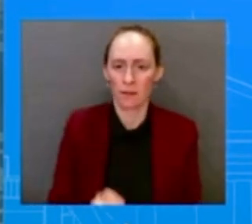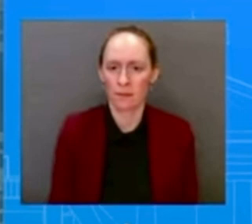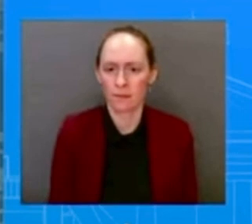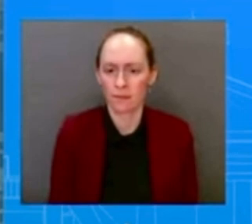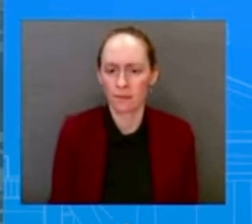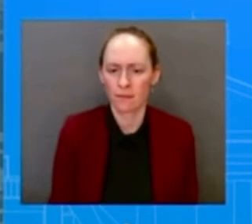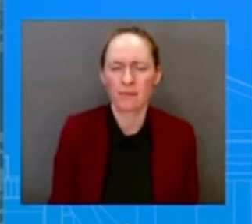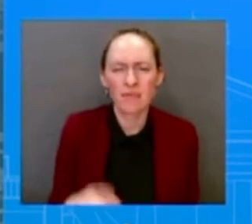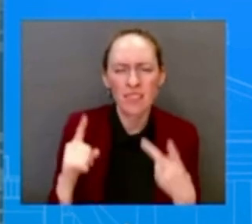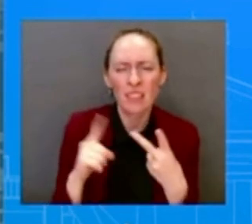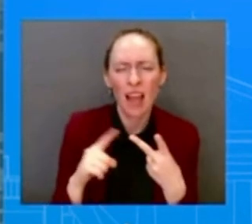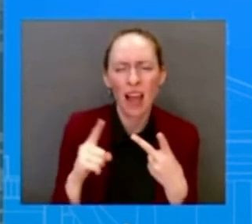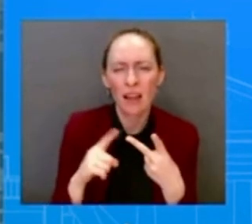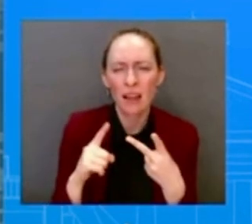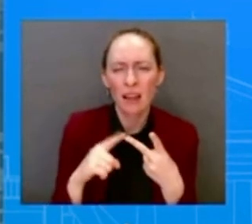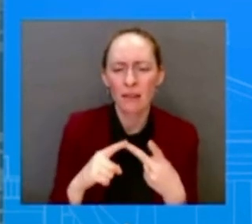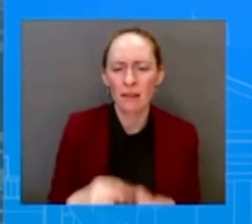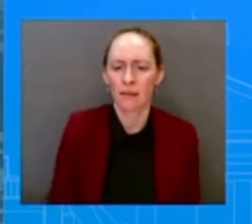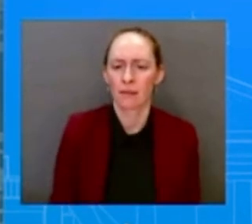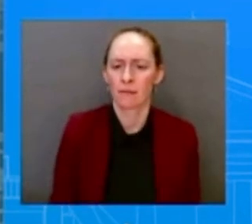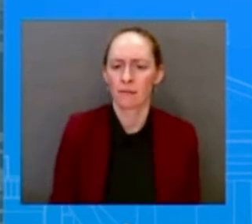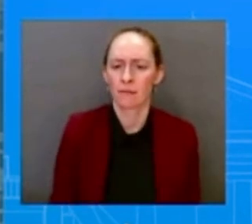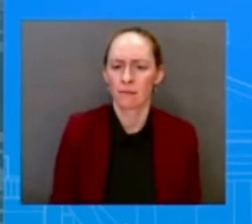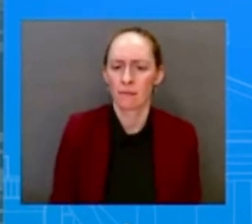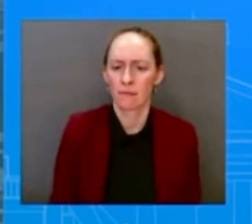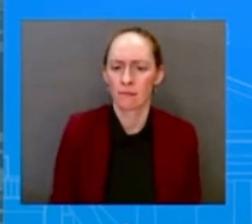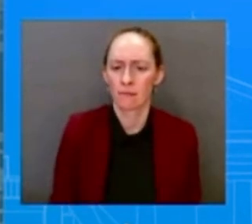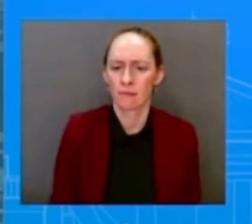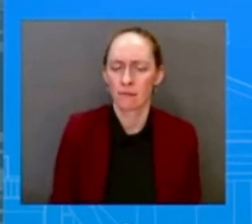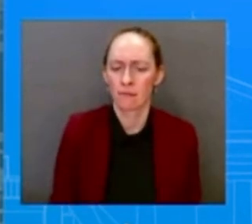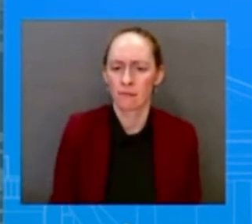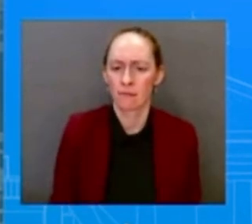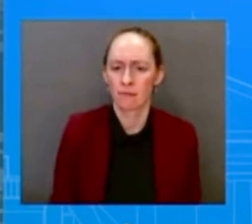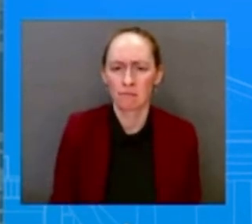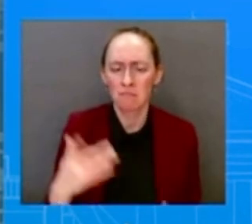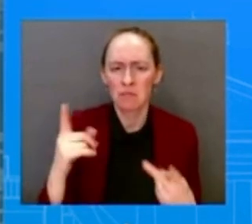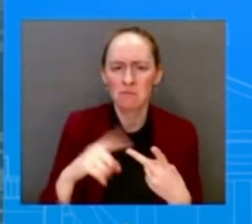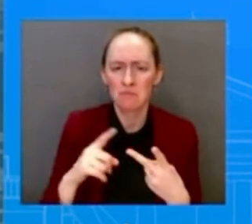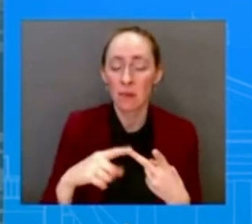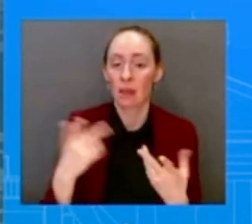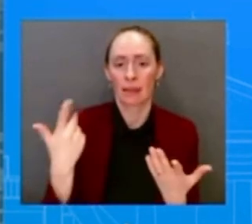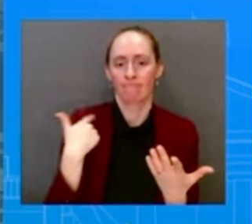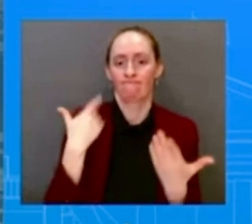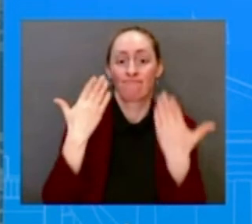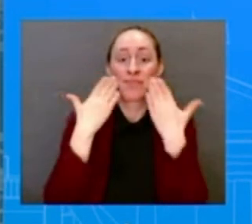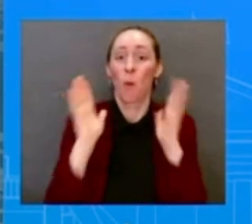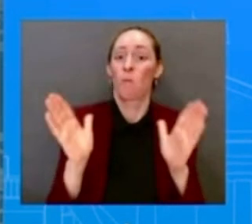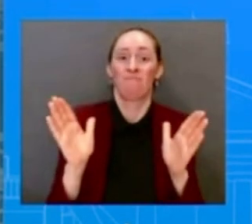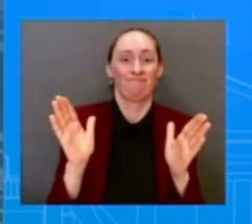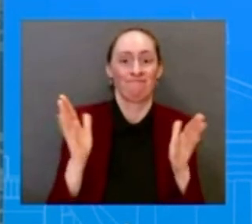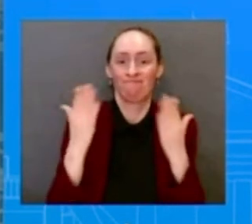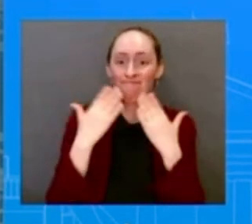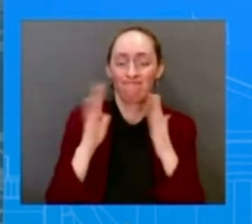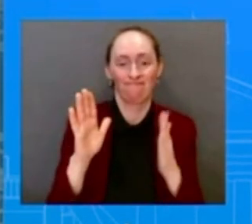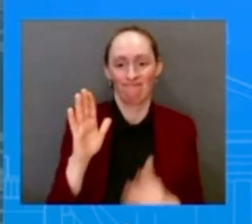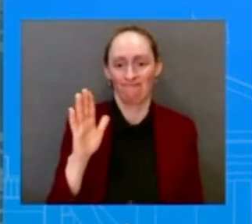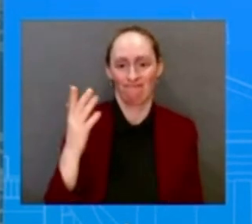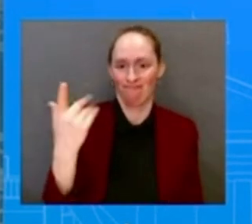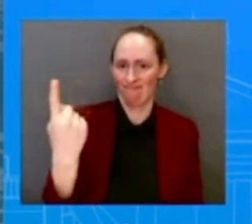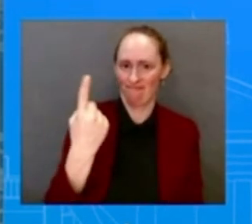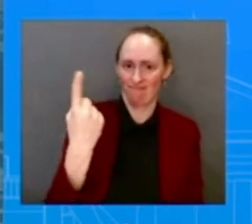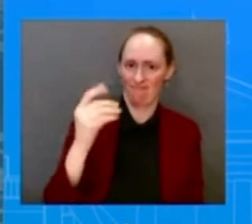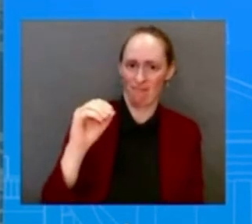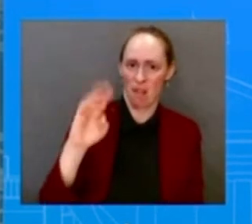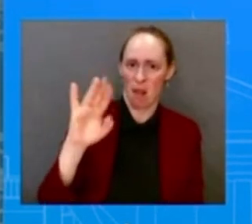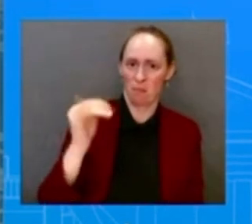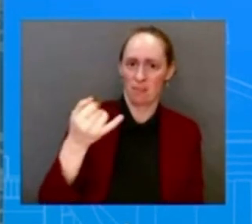sensitivity, you know, the oil fields, basically. Well, again, I mean, we just don't know what this object was. We don't, it'd be difficult for me to